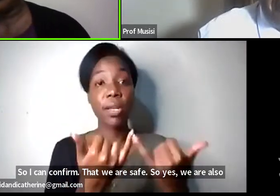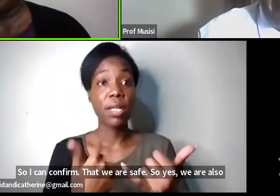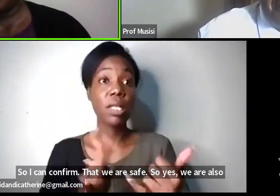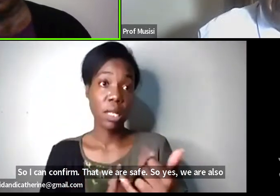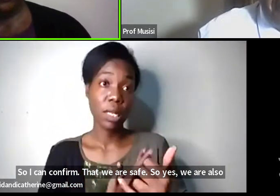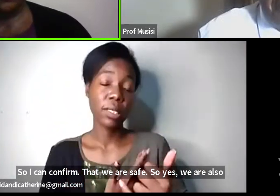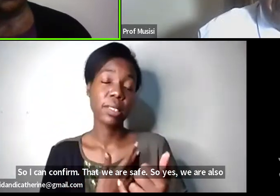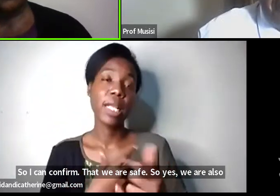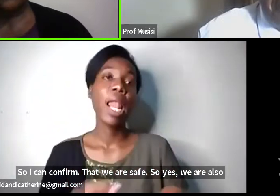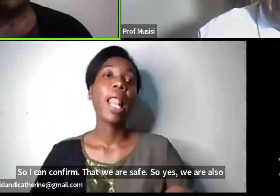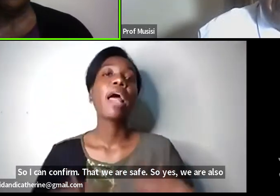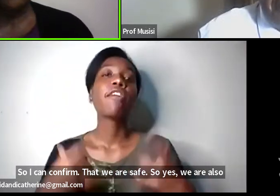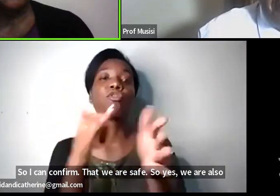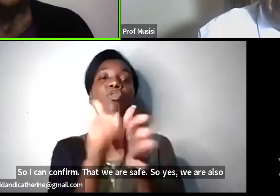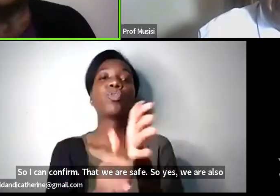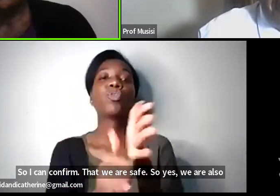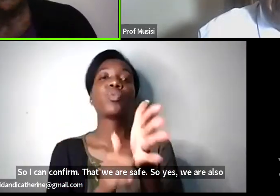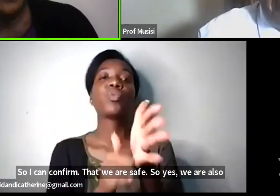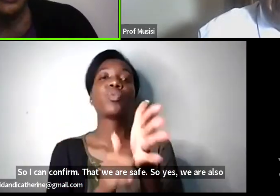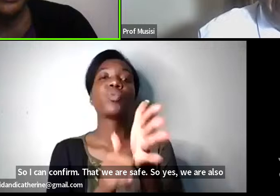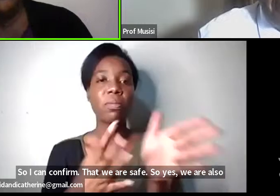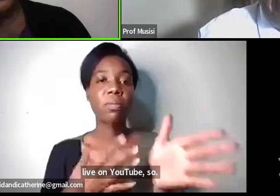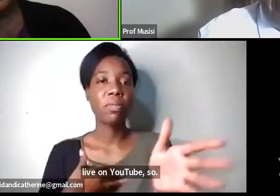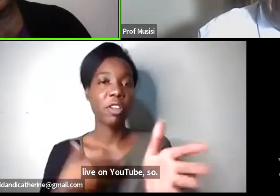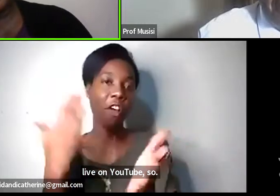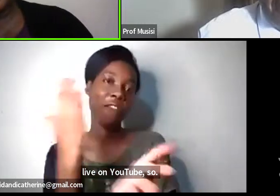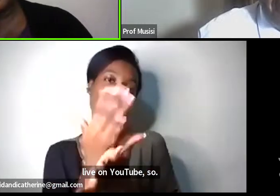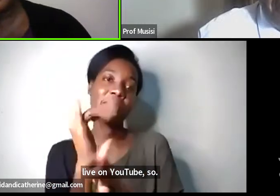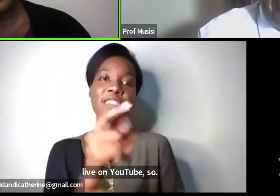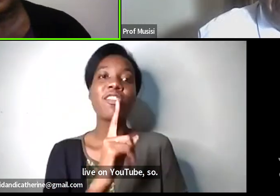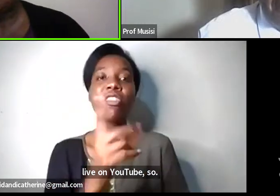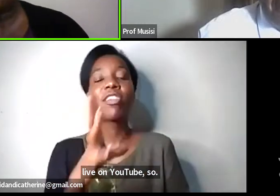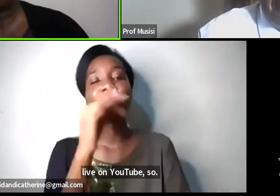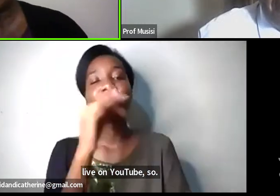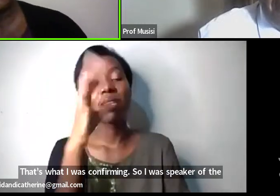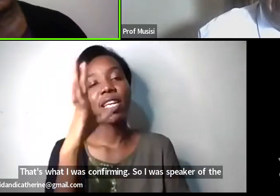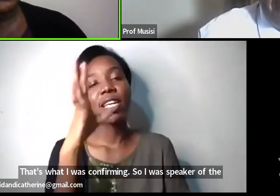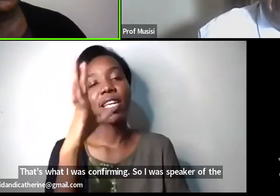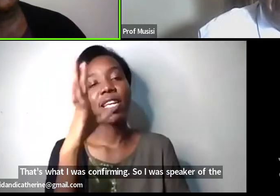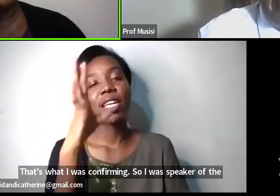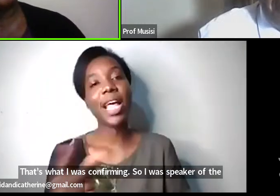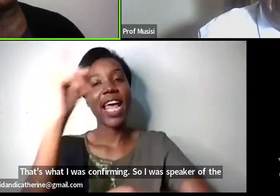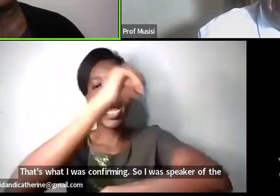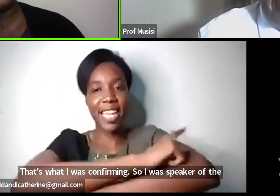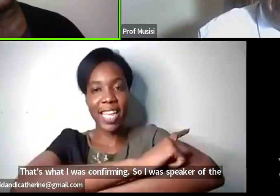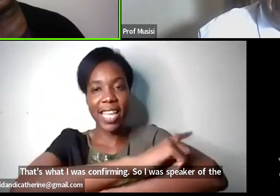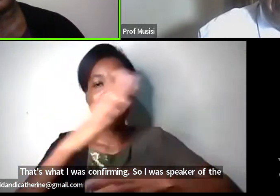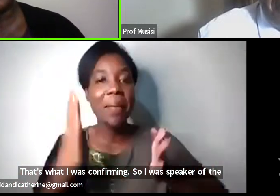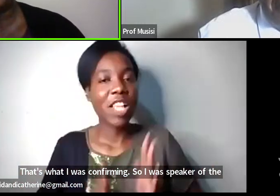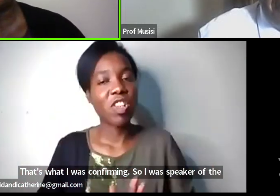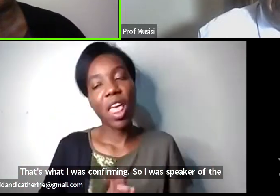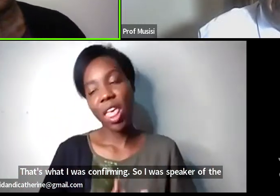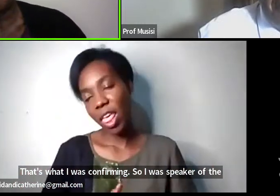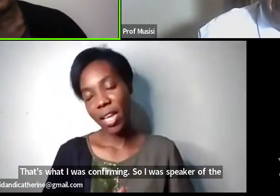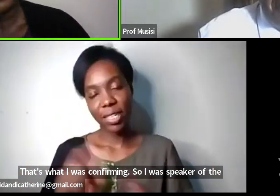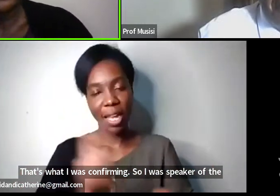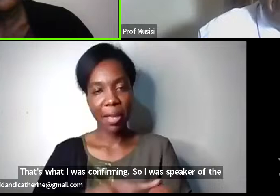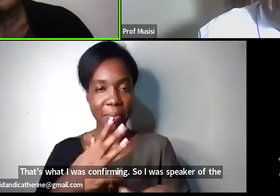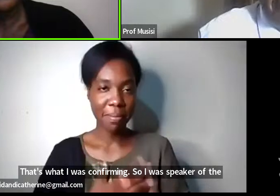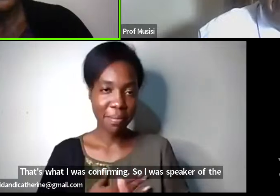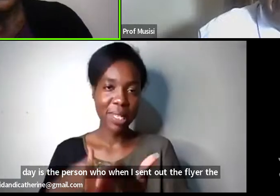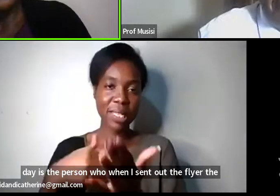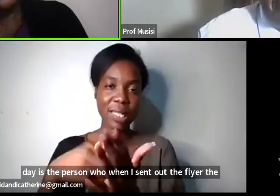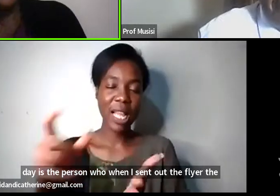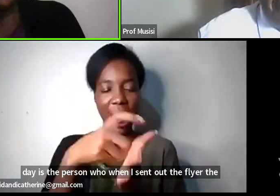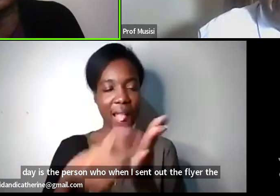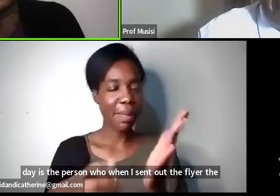So that's what I was confirming. So our speaker of the day is a person who, when I sent out the flyer, the feedback I